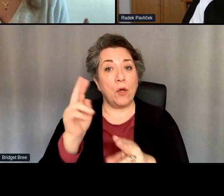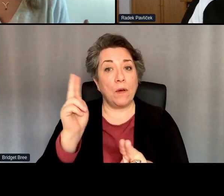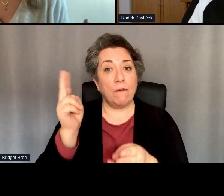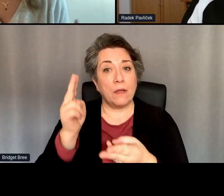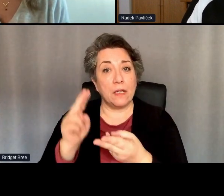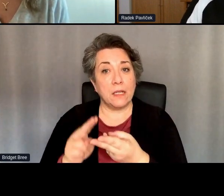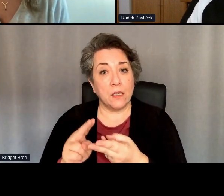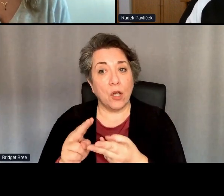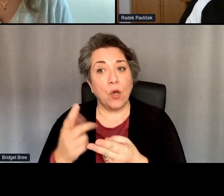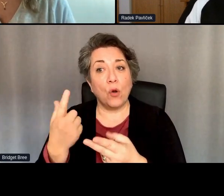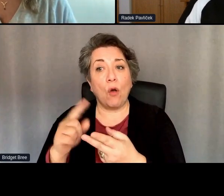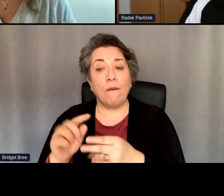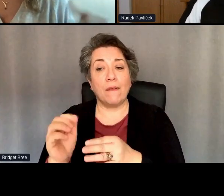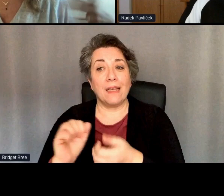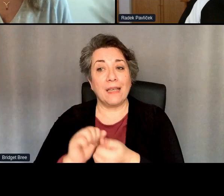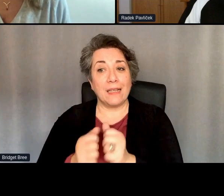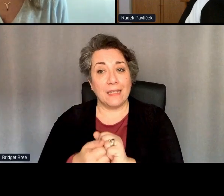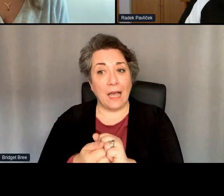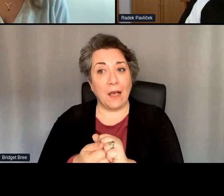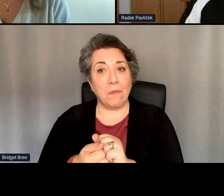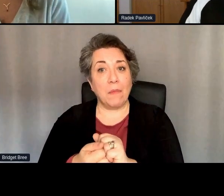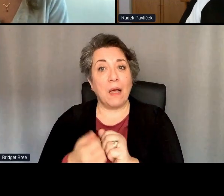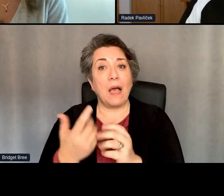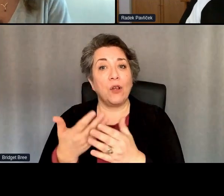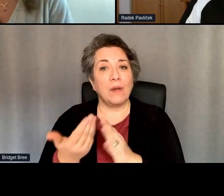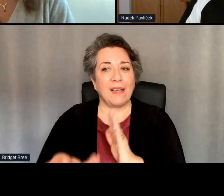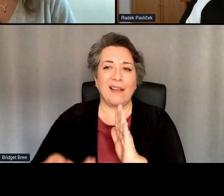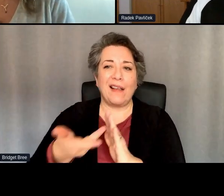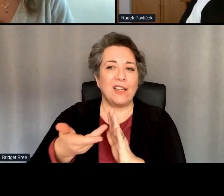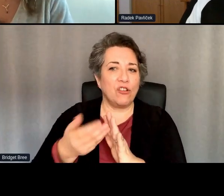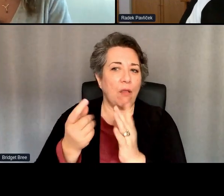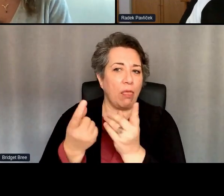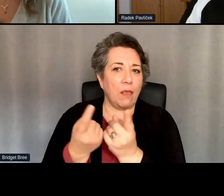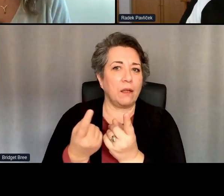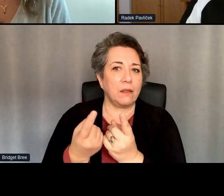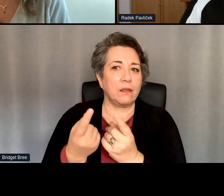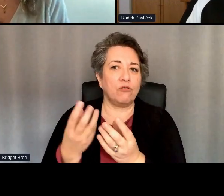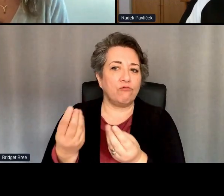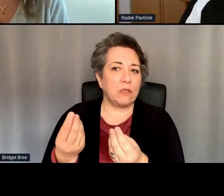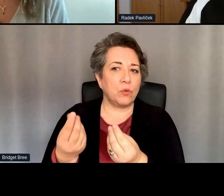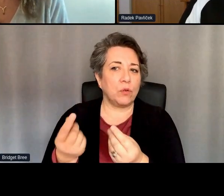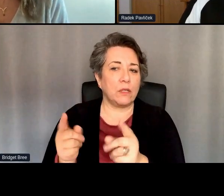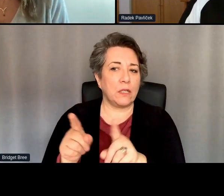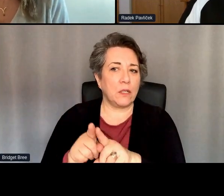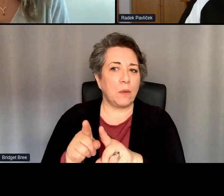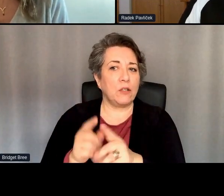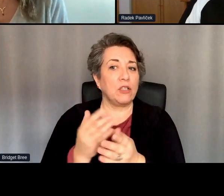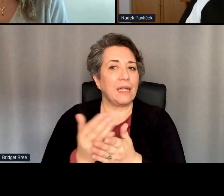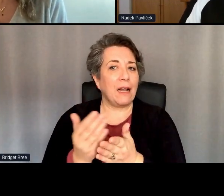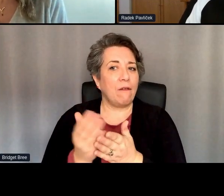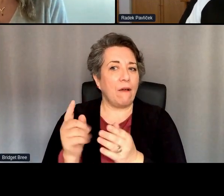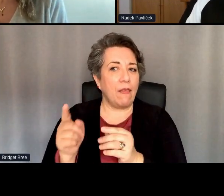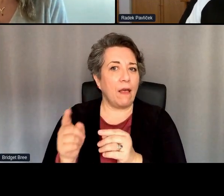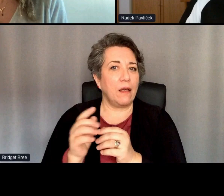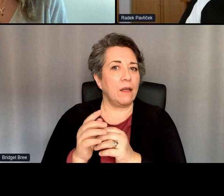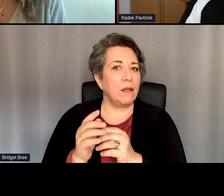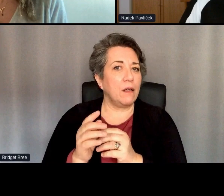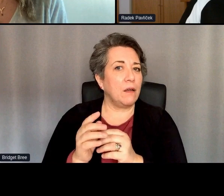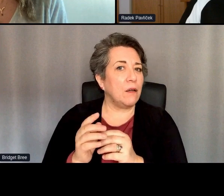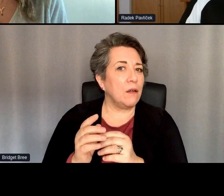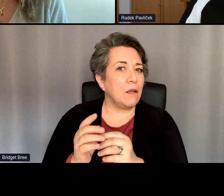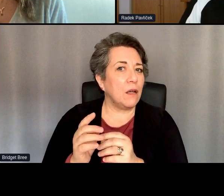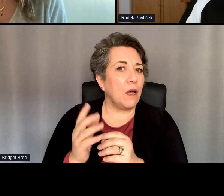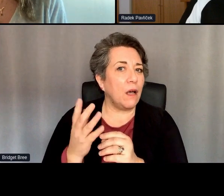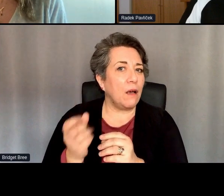exam price, and also you get some additional free training resources, just to clarify that. Thank and you, we Susanna. had one